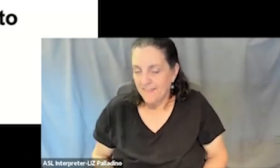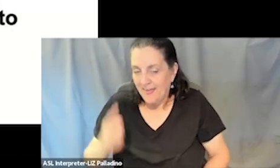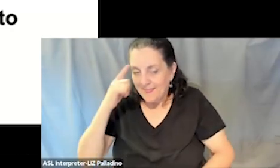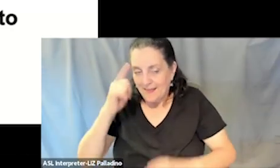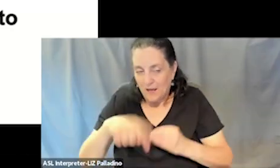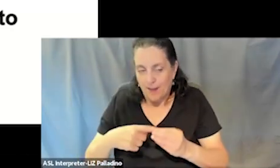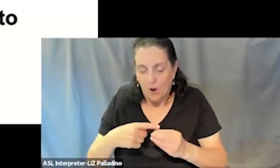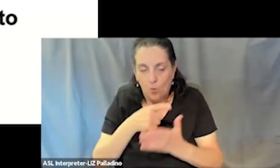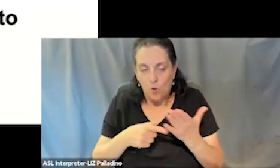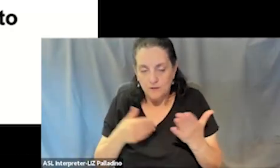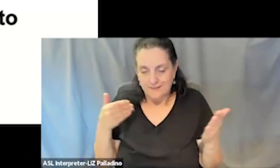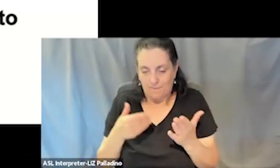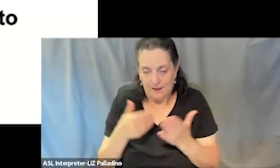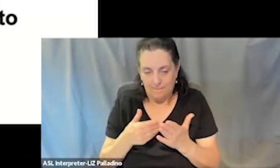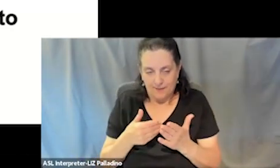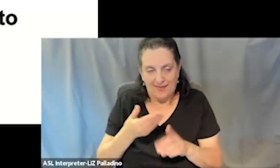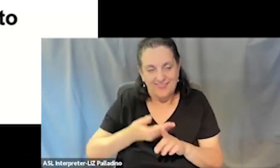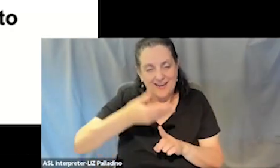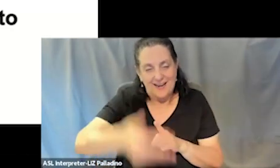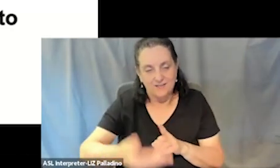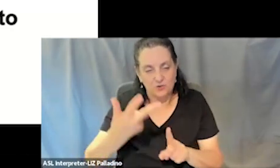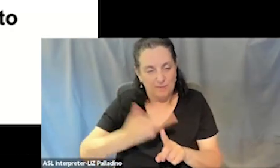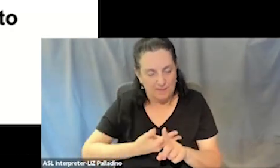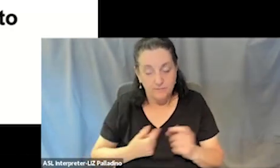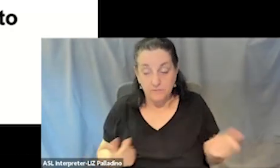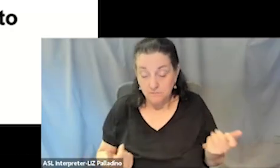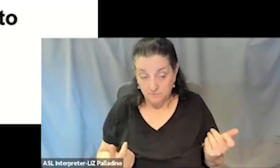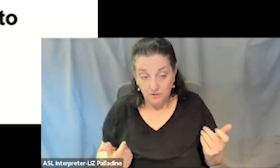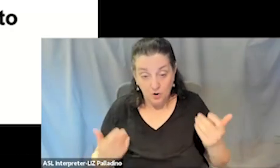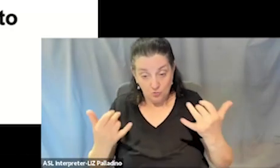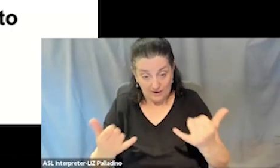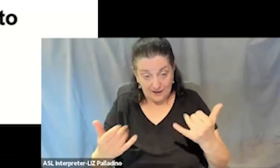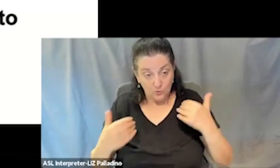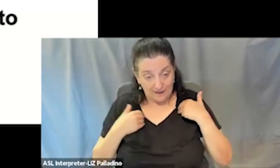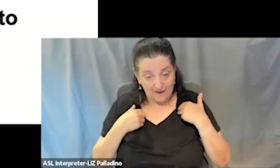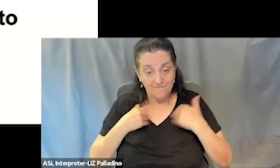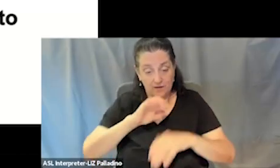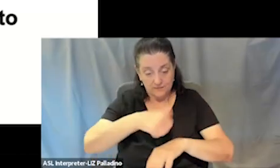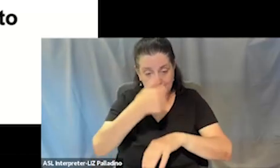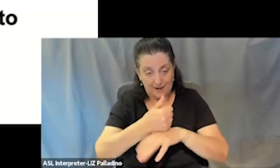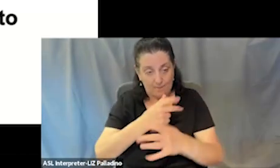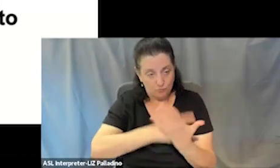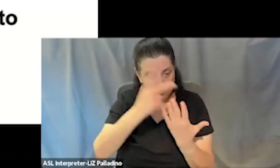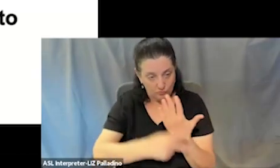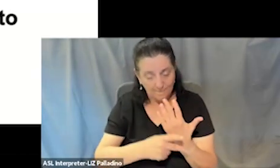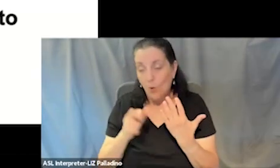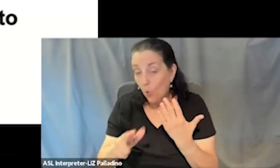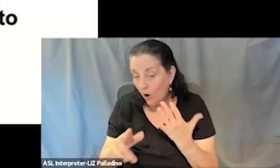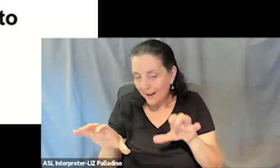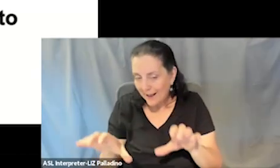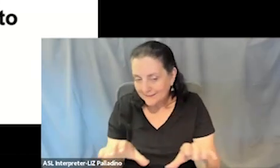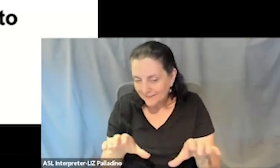in the next 90 days. Is there a currently existing program or activity